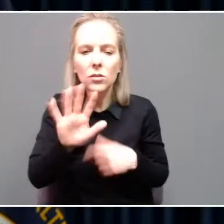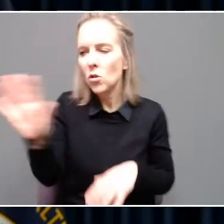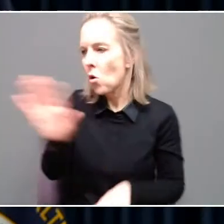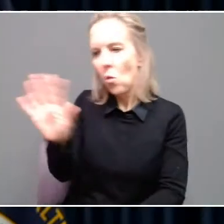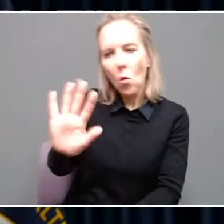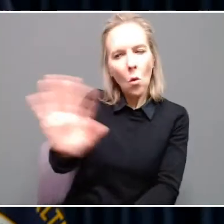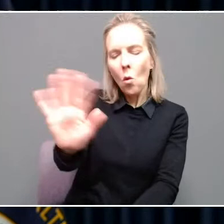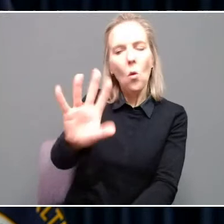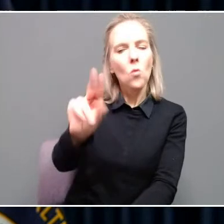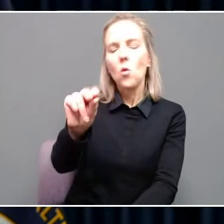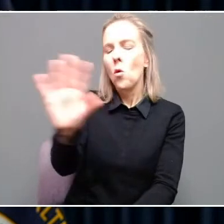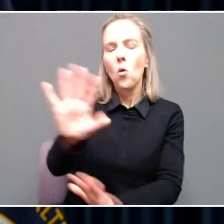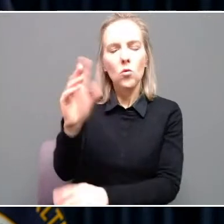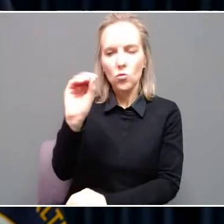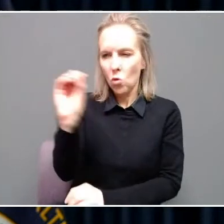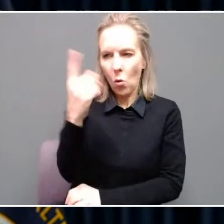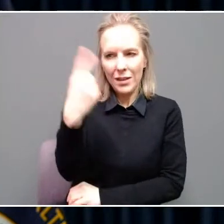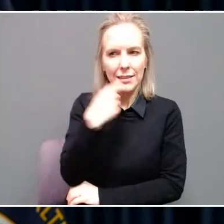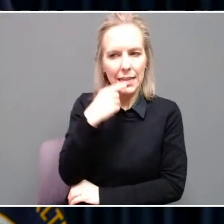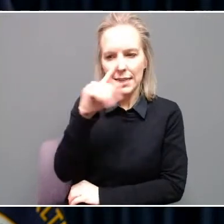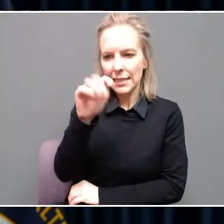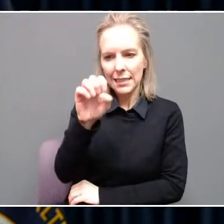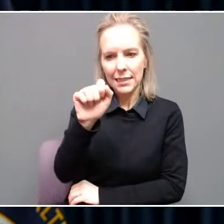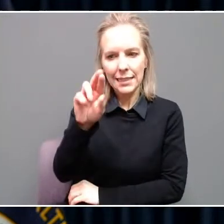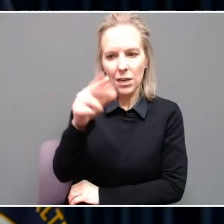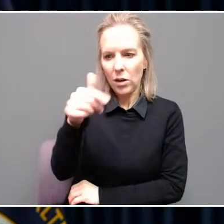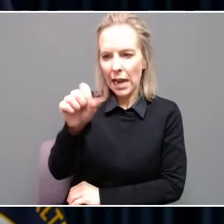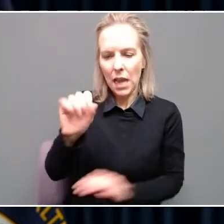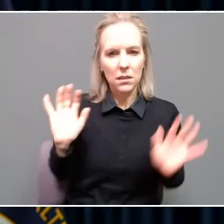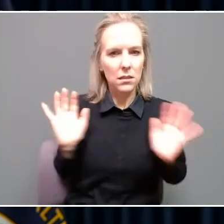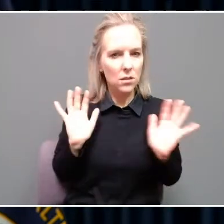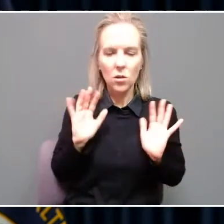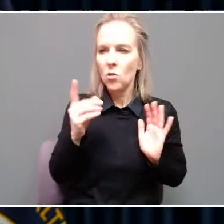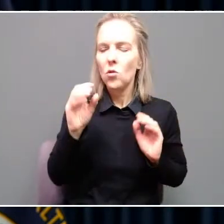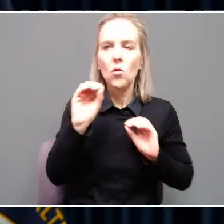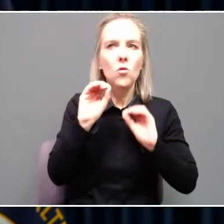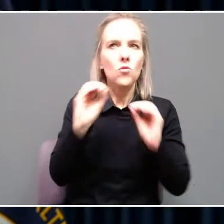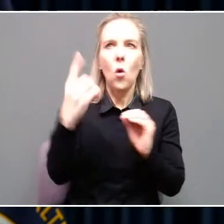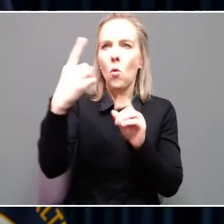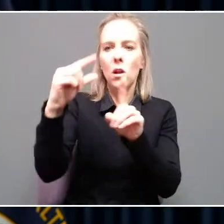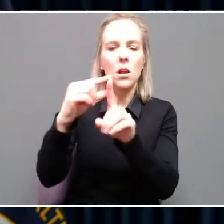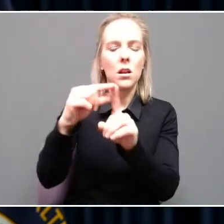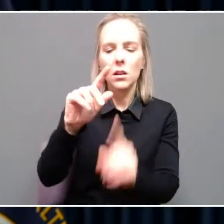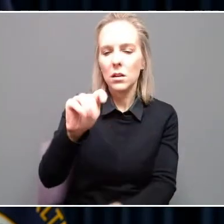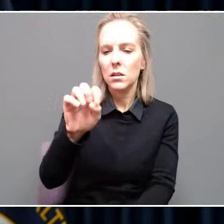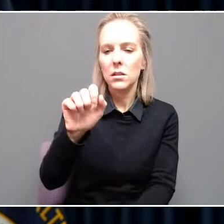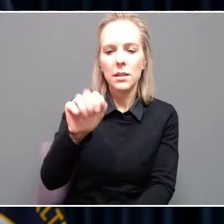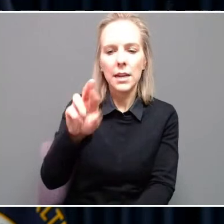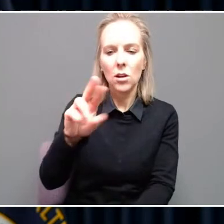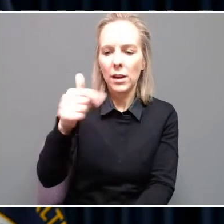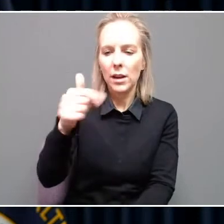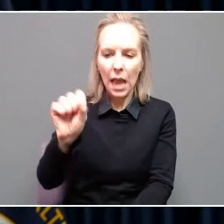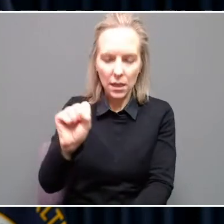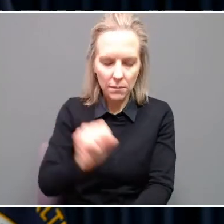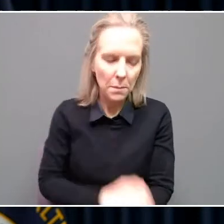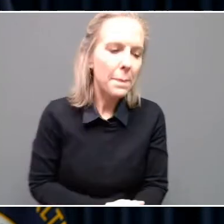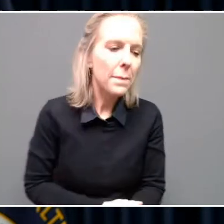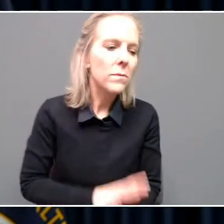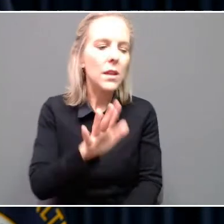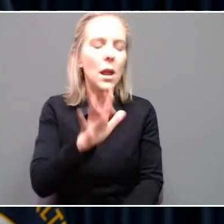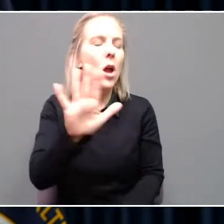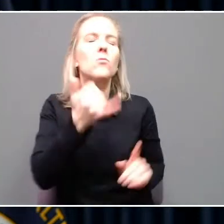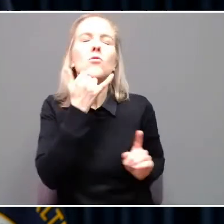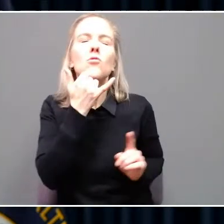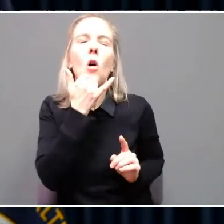one has ever said tear gas. No Oh, one forgive has me. I'm ever sorry. said tear gas. Pepper spray. right. Pepper spray.